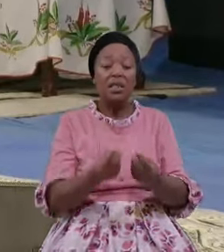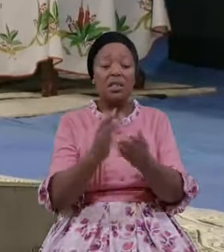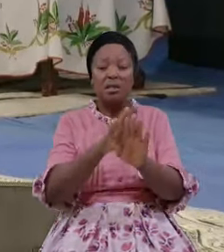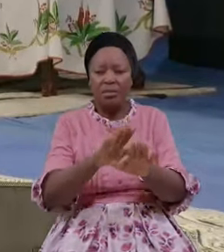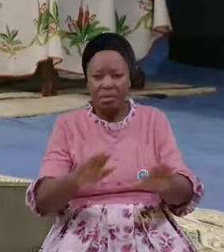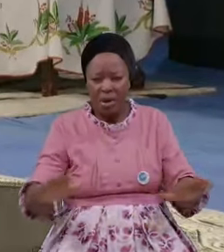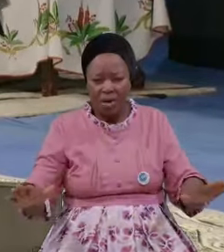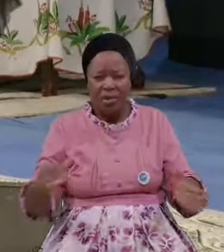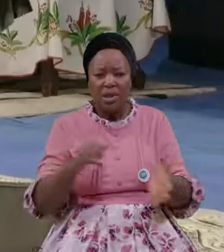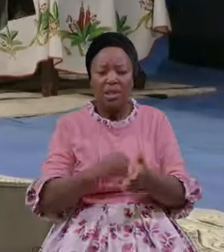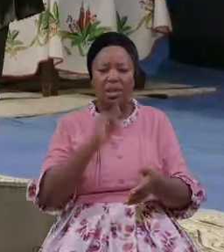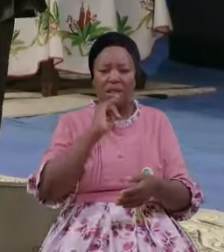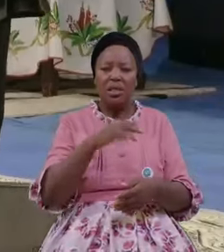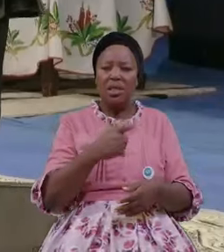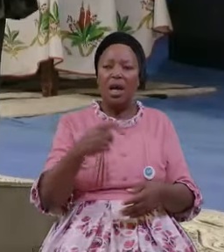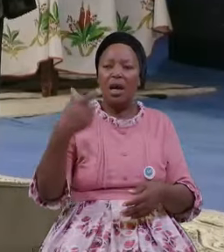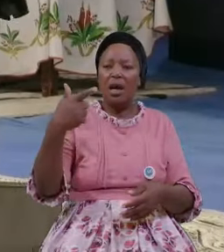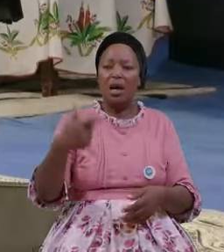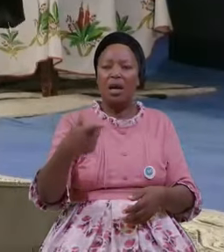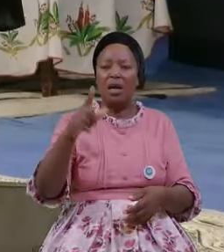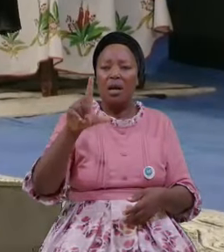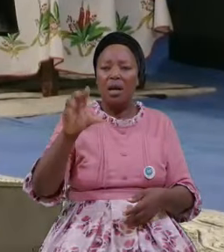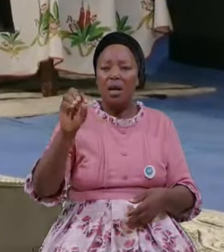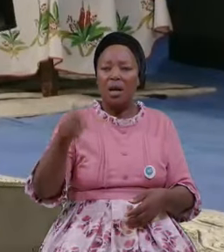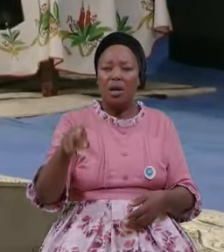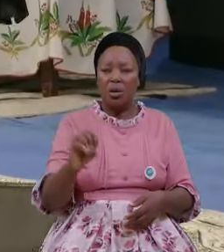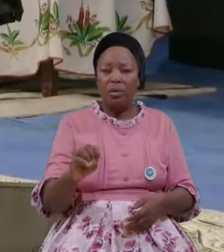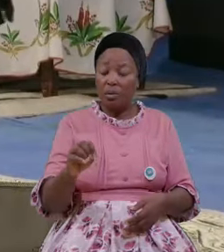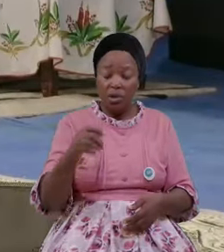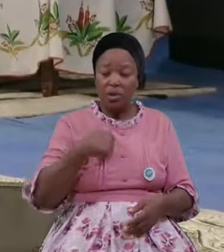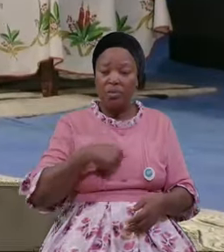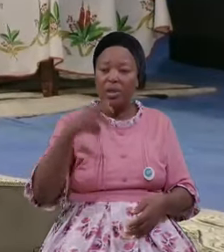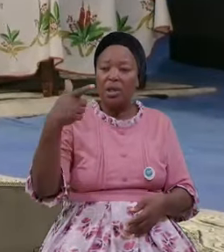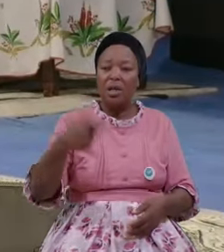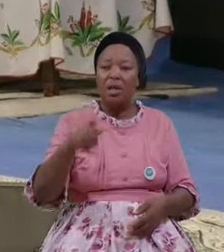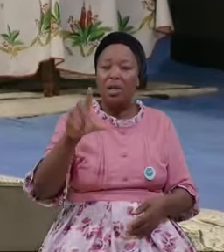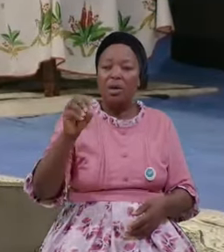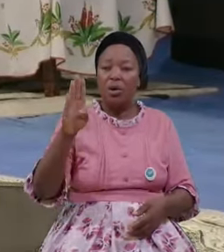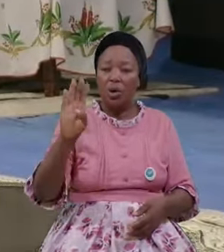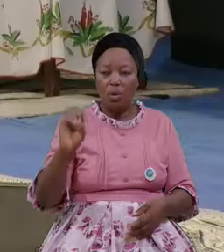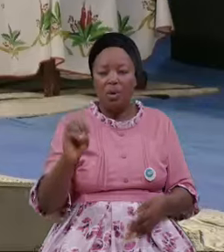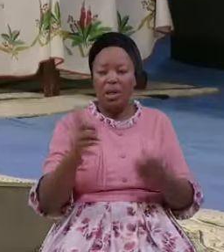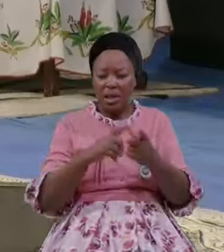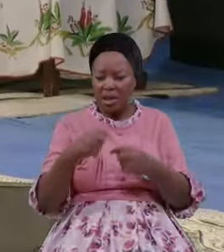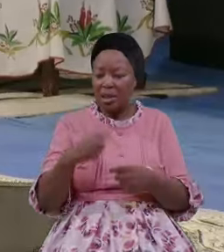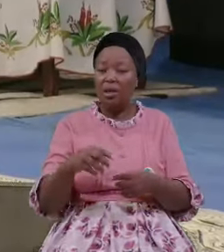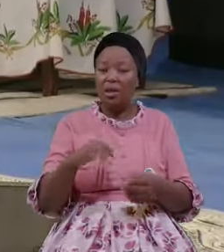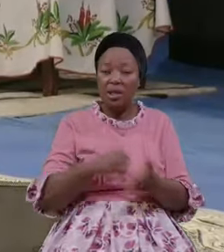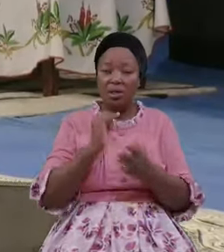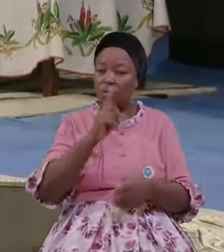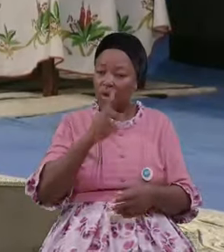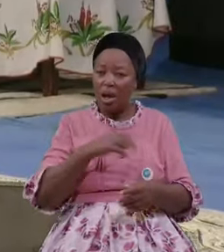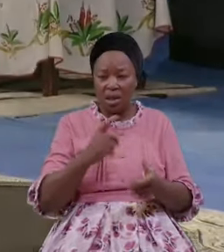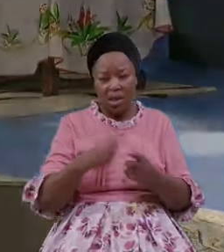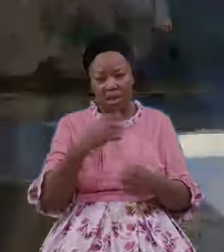globe. And because he knew that was a fact, he said it, and the people who have not investigated,